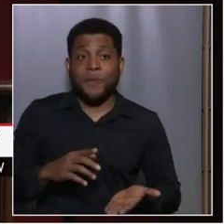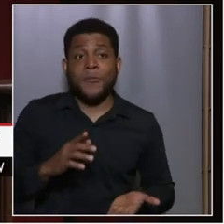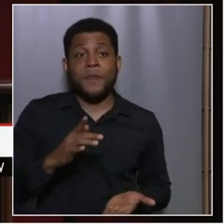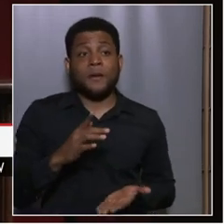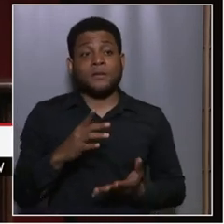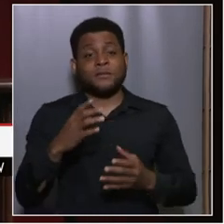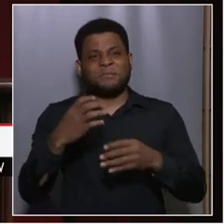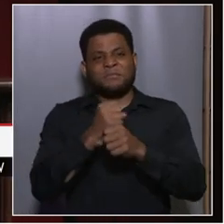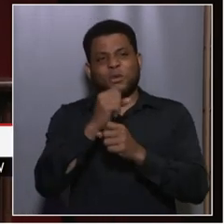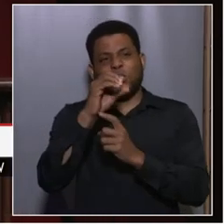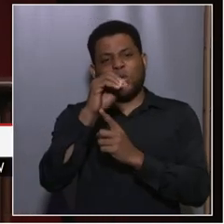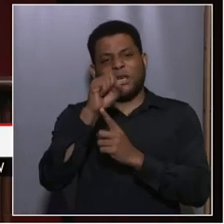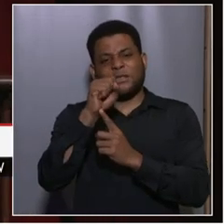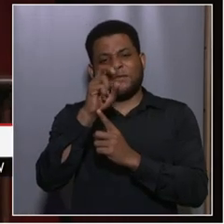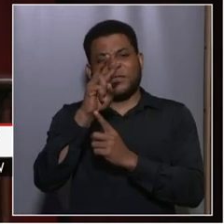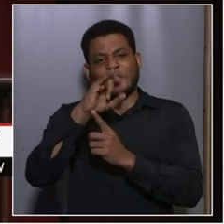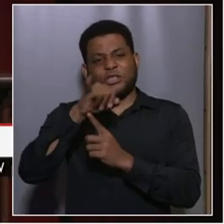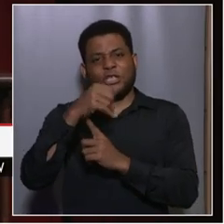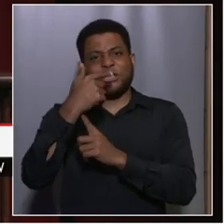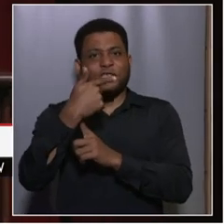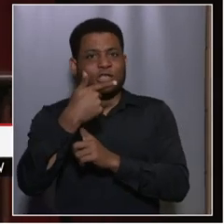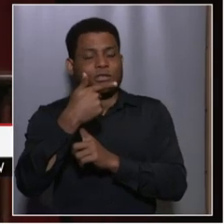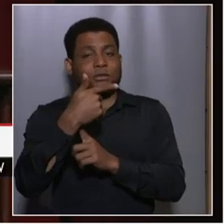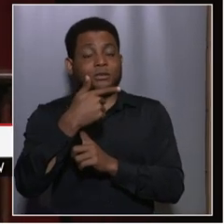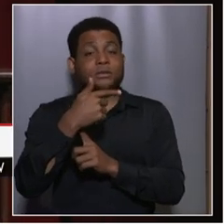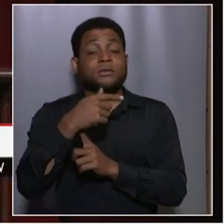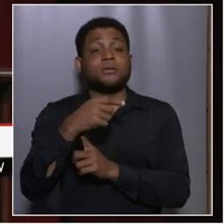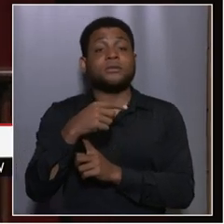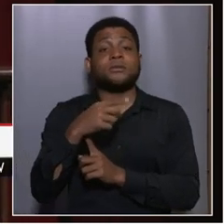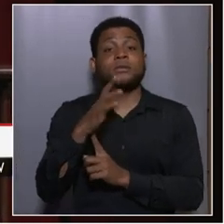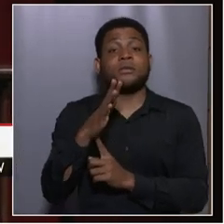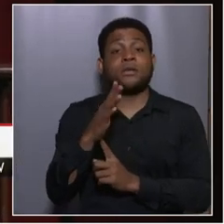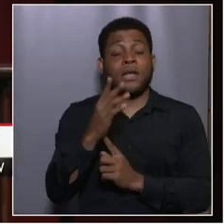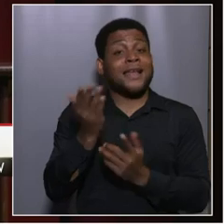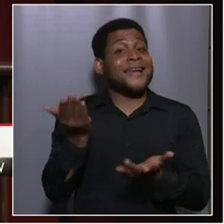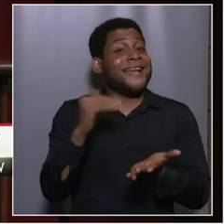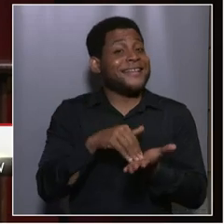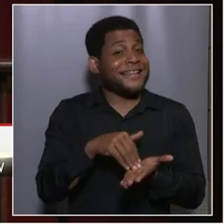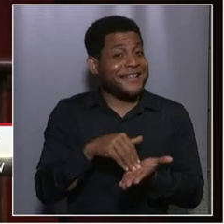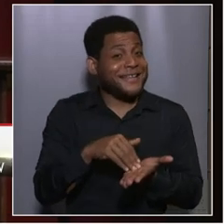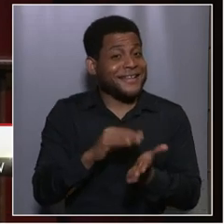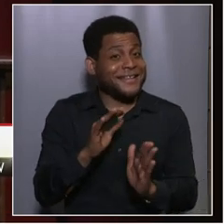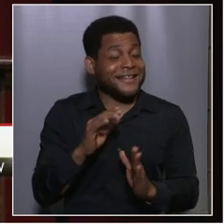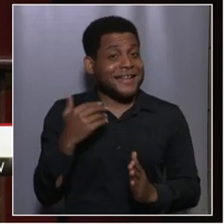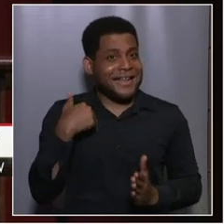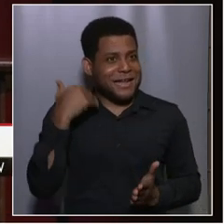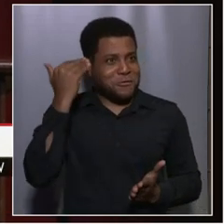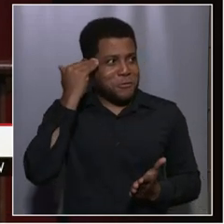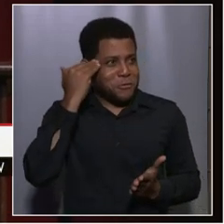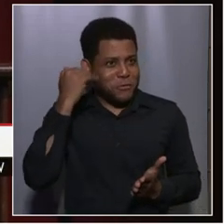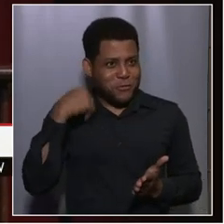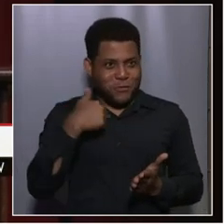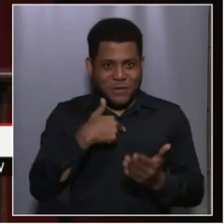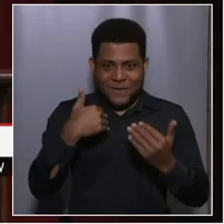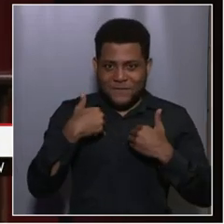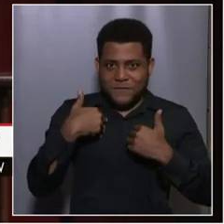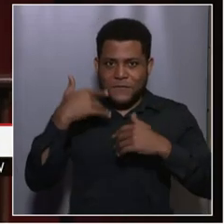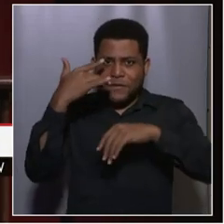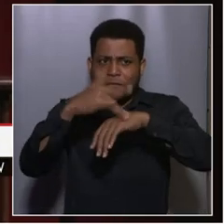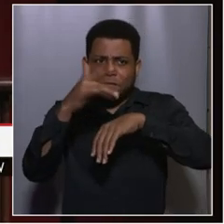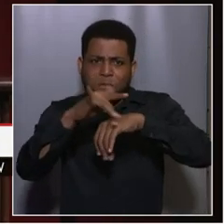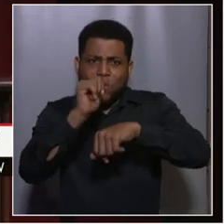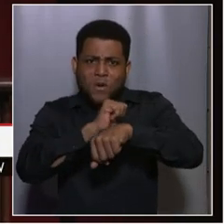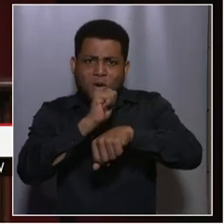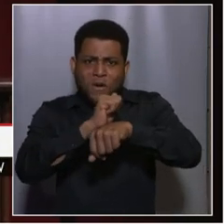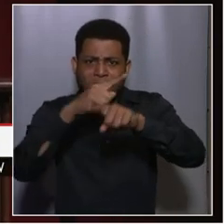everybody who wants one, but we know that we can be strategic in how we invest in the people we know that need